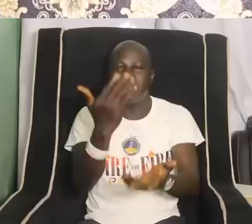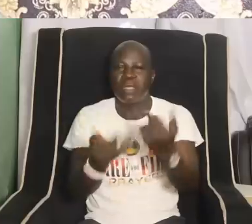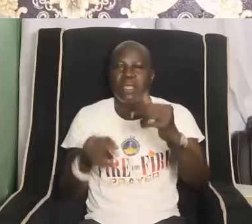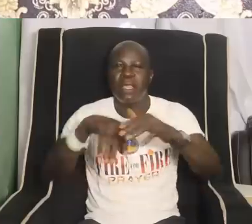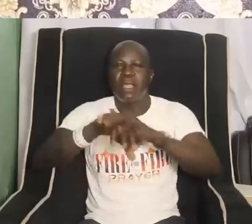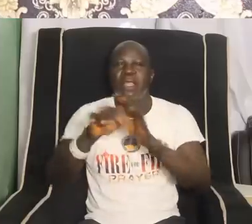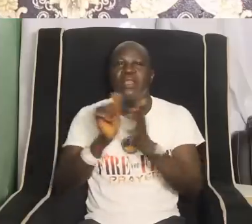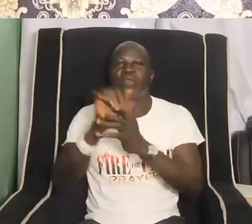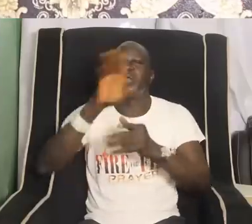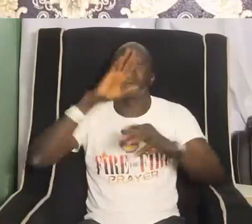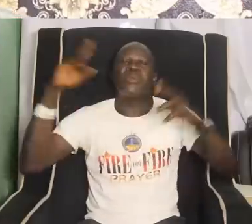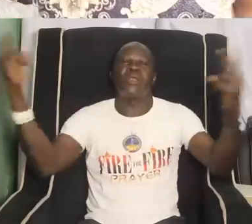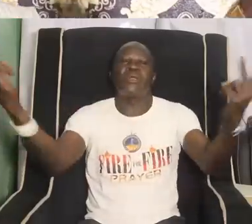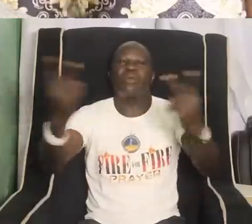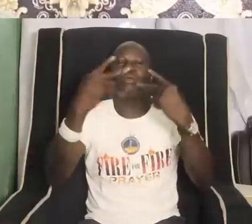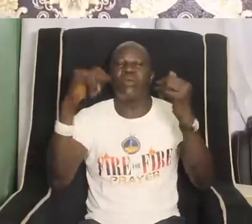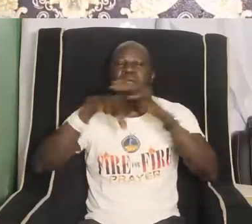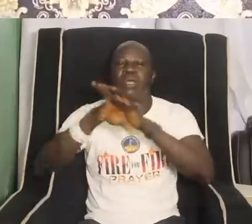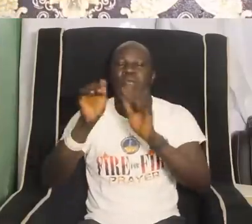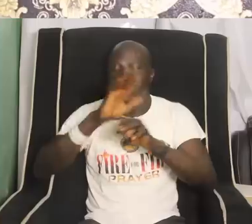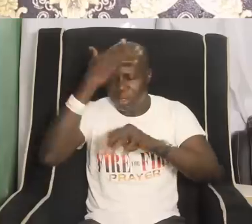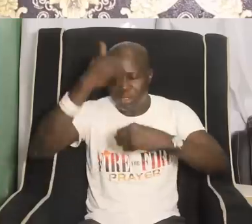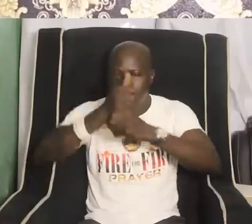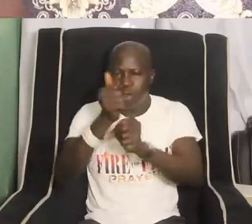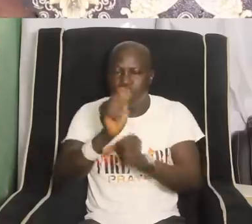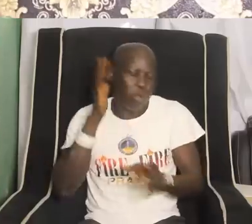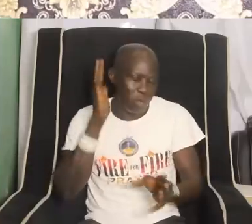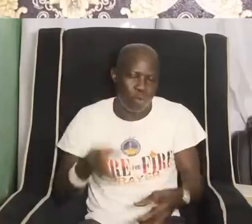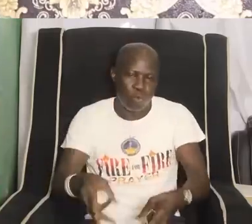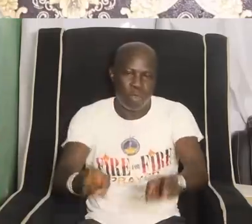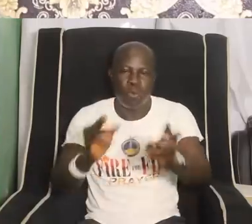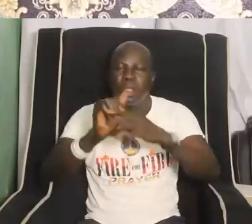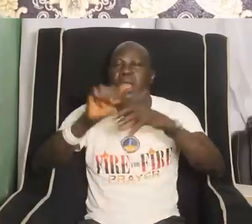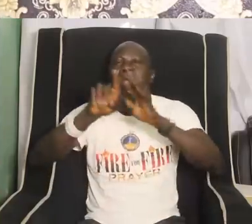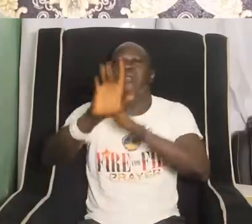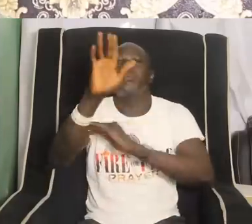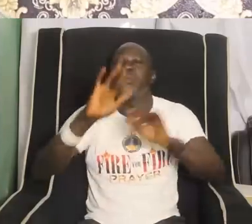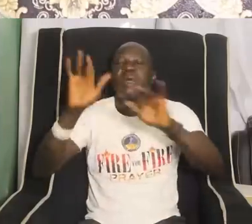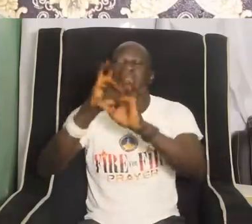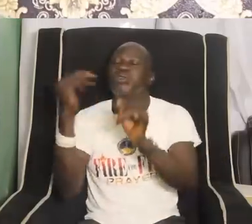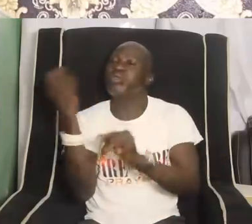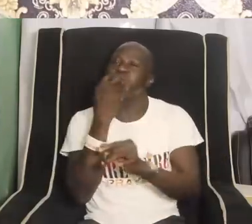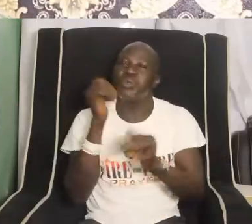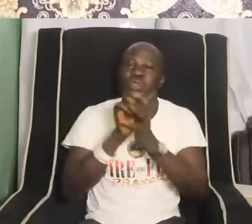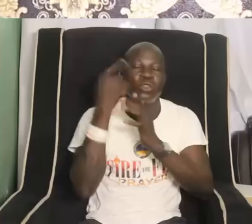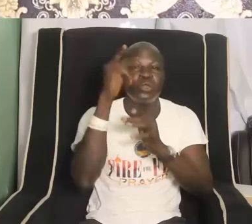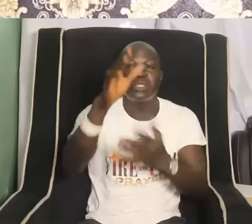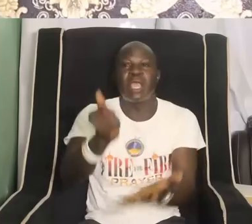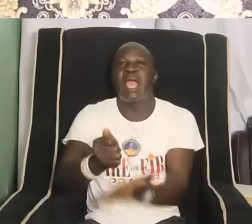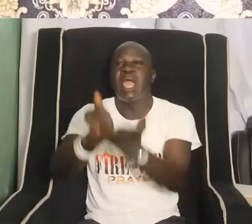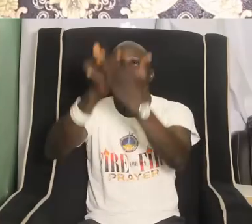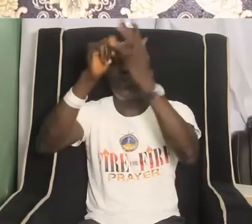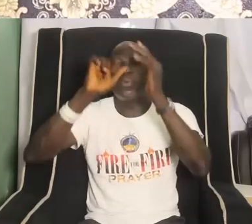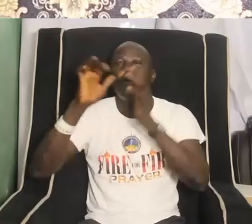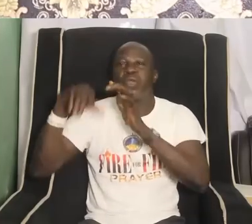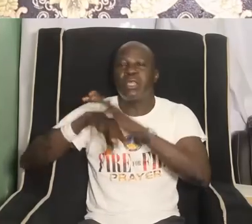with fire wo ma di ase mi you will be conqueror kuro na rala because of what we prosper I want from massive Wari ranowo you receive